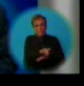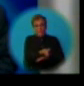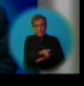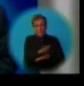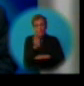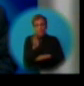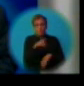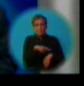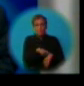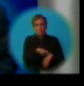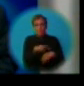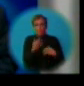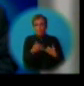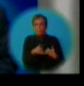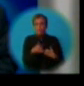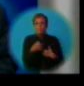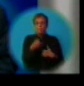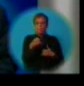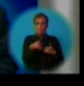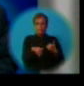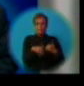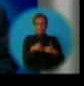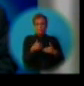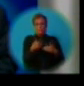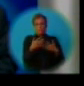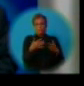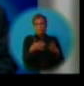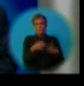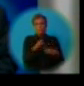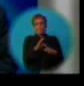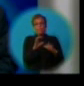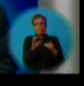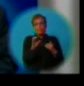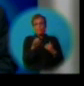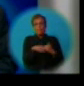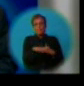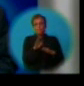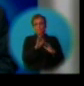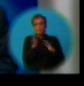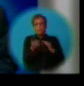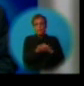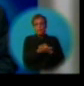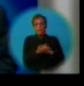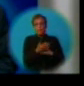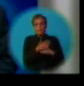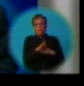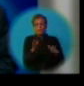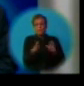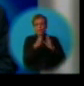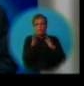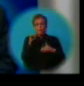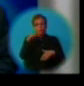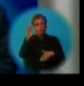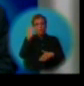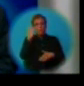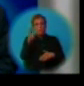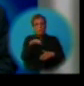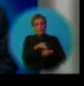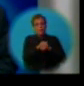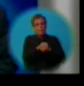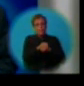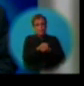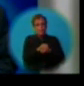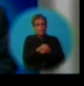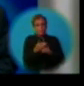tonight, Barbados time. Meanwhile, the semi-final lineup is complete. Caribbean powerhouses Jamaica will face Australia,